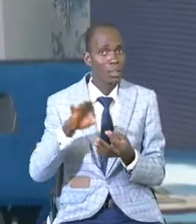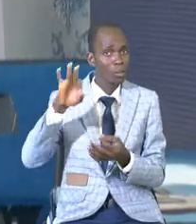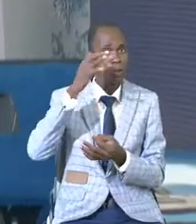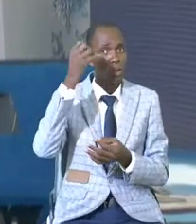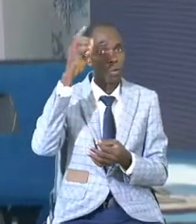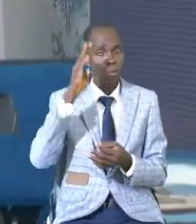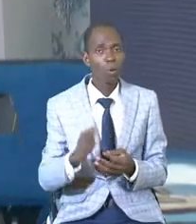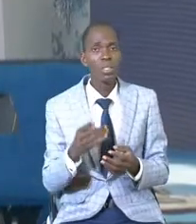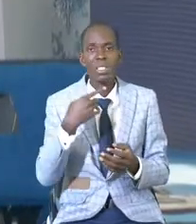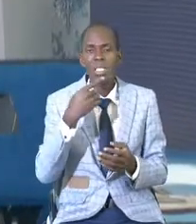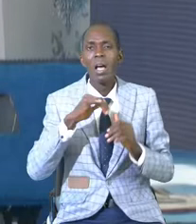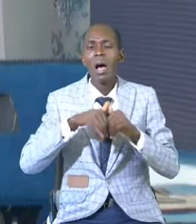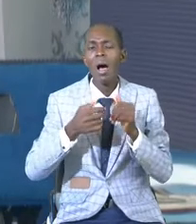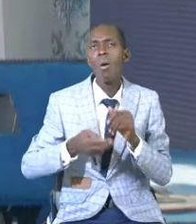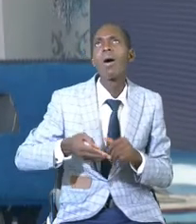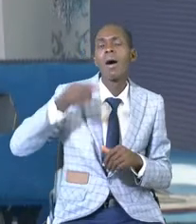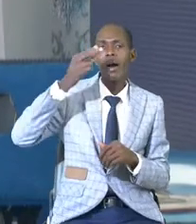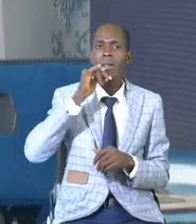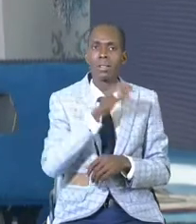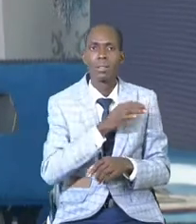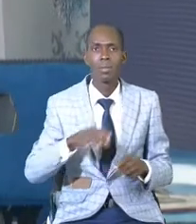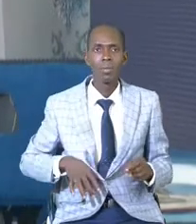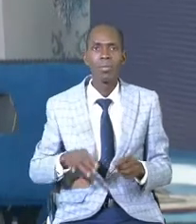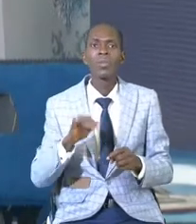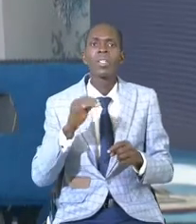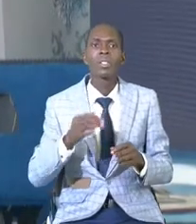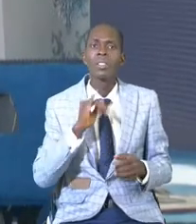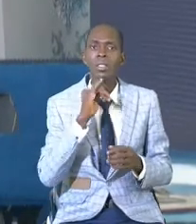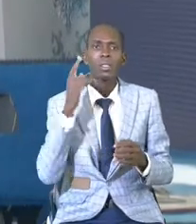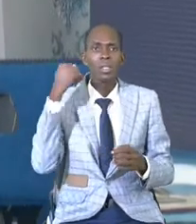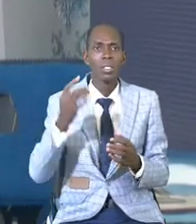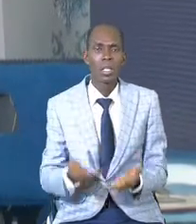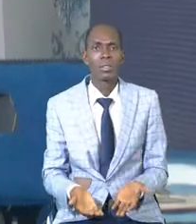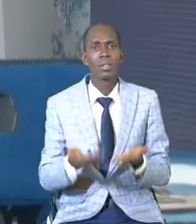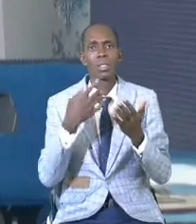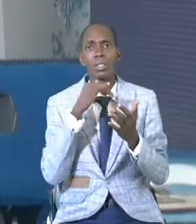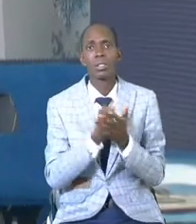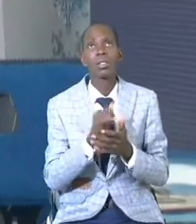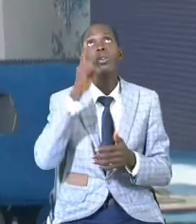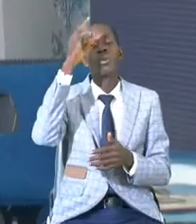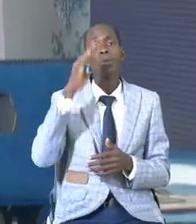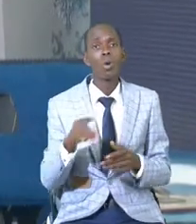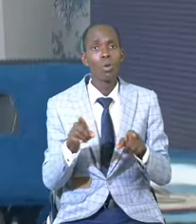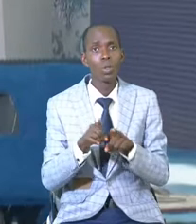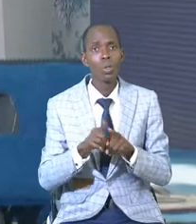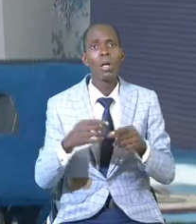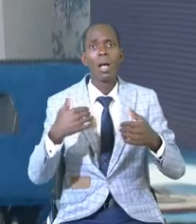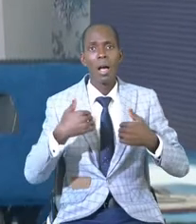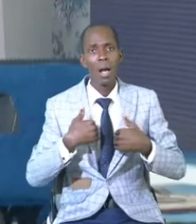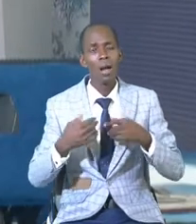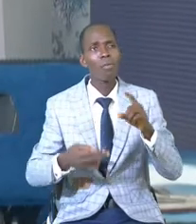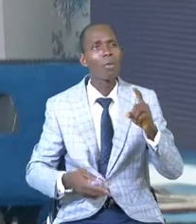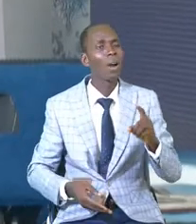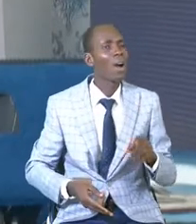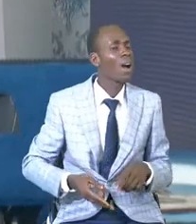us how high of the exaltation he has. And it says God also has highly exalted